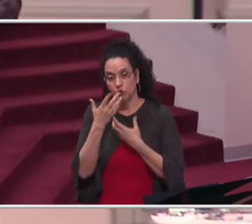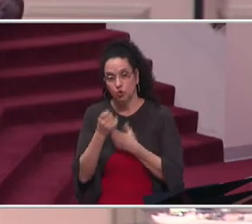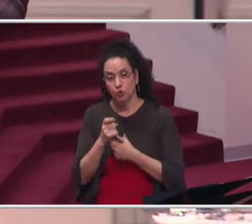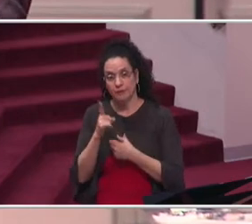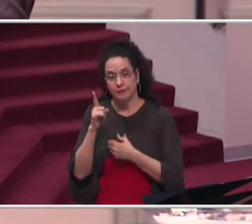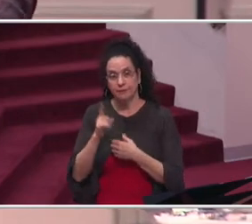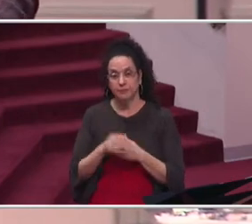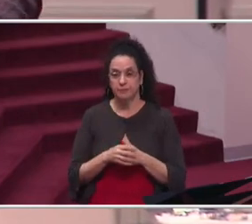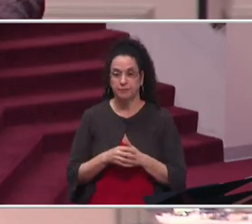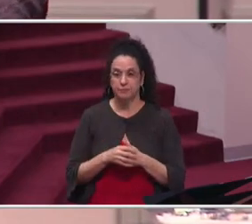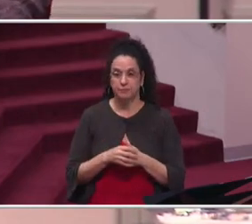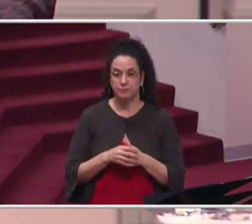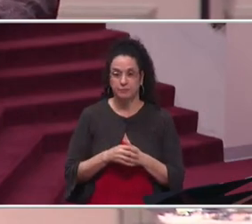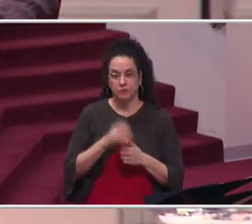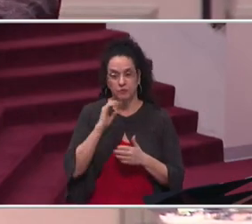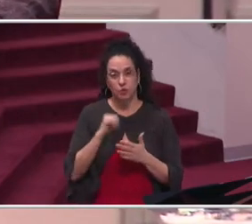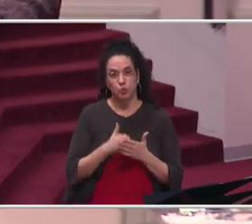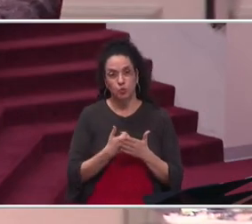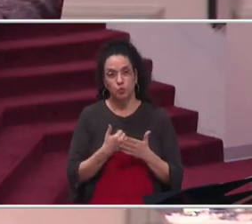And a new direction.